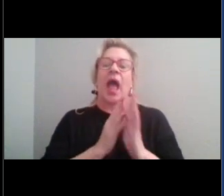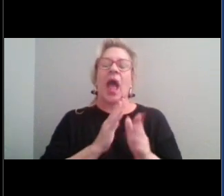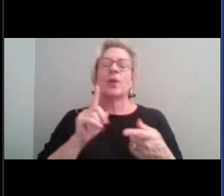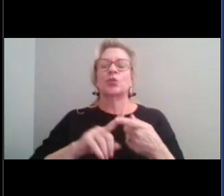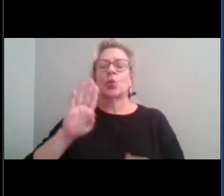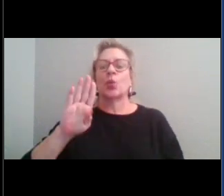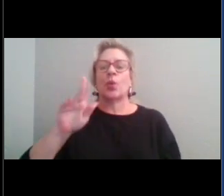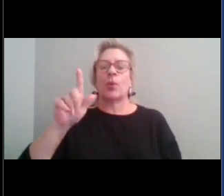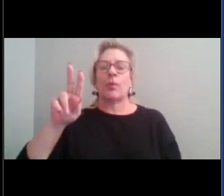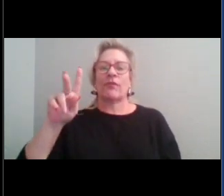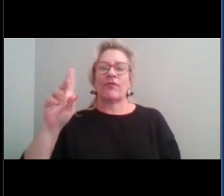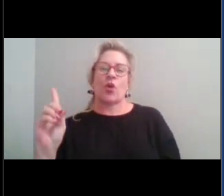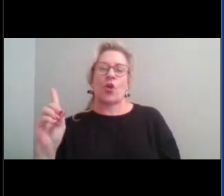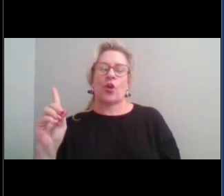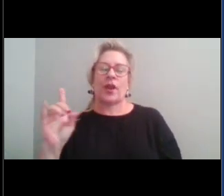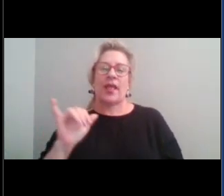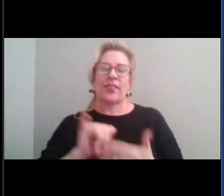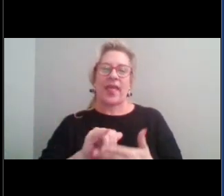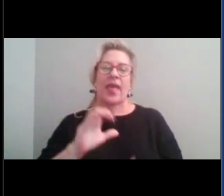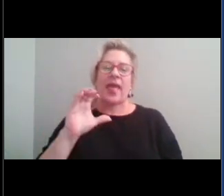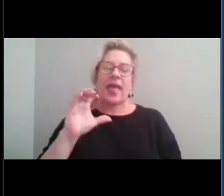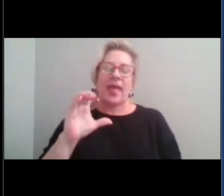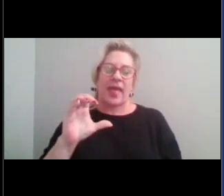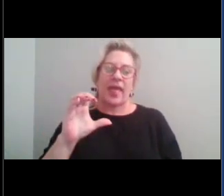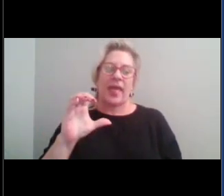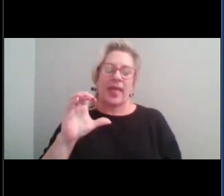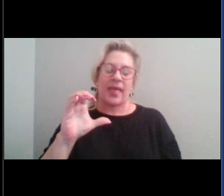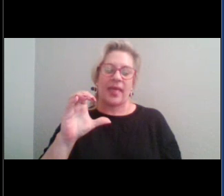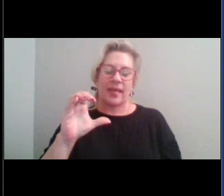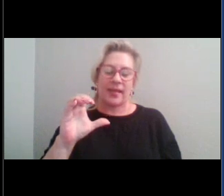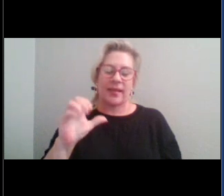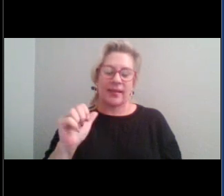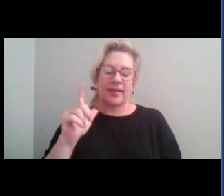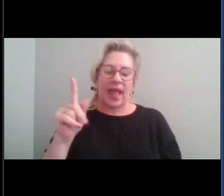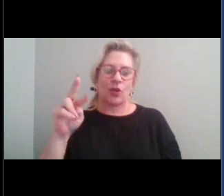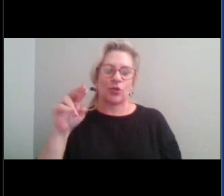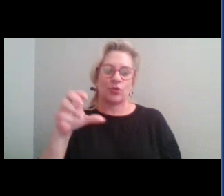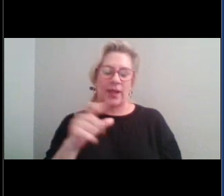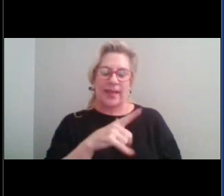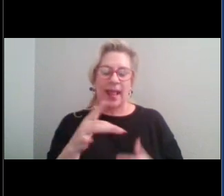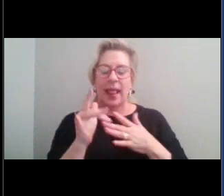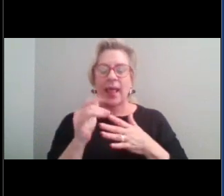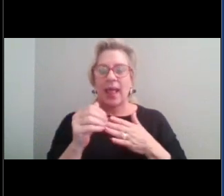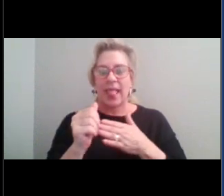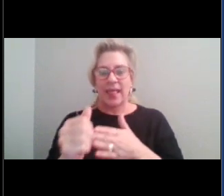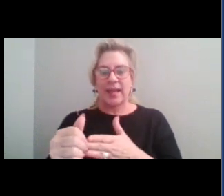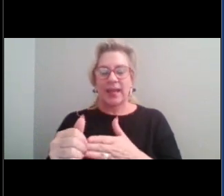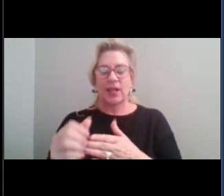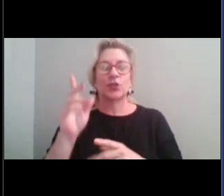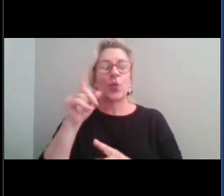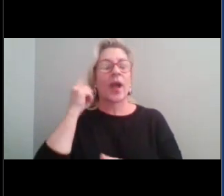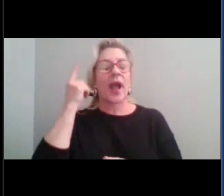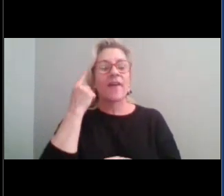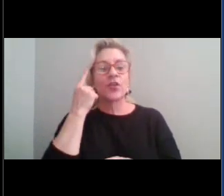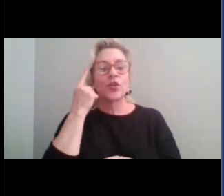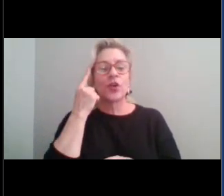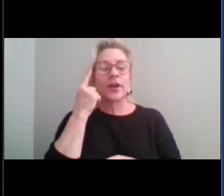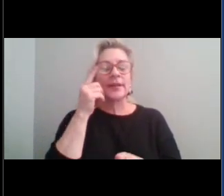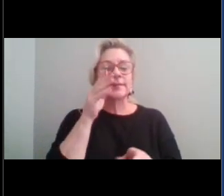pilot program that Caltrans is leading. The governor has proposed and set aside $150